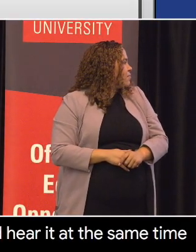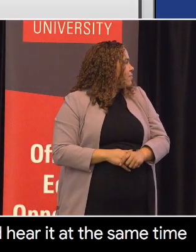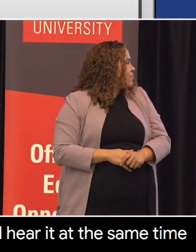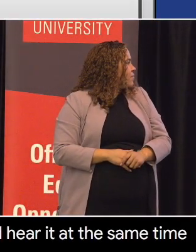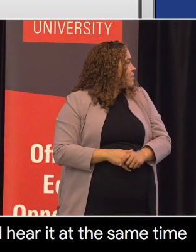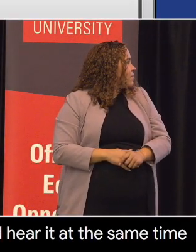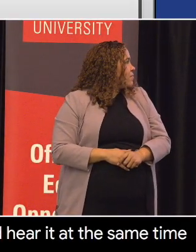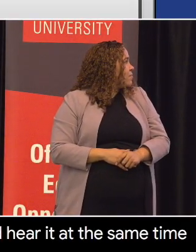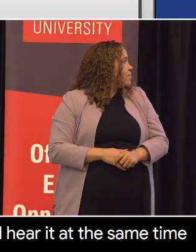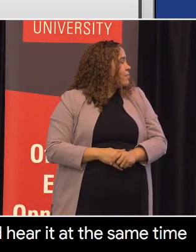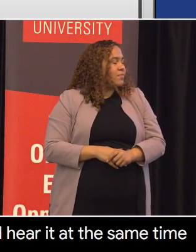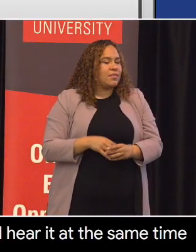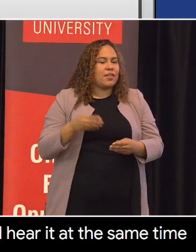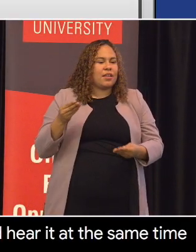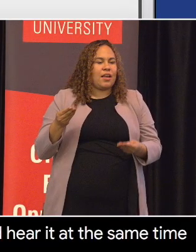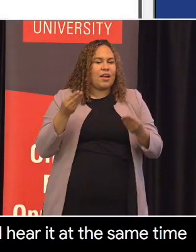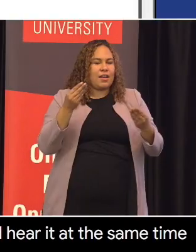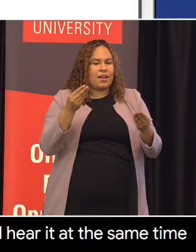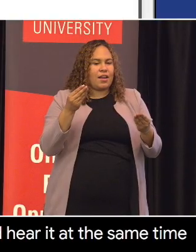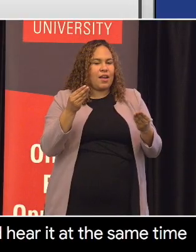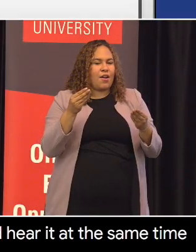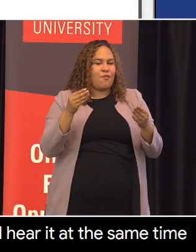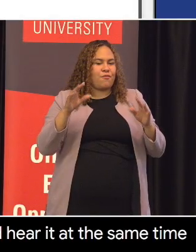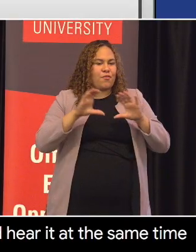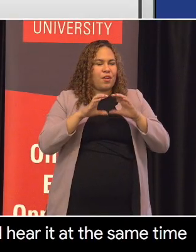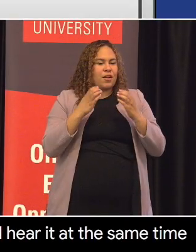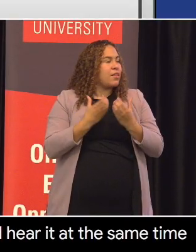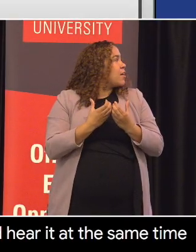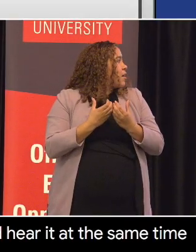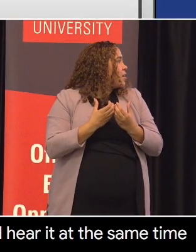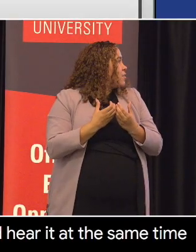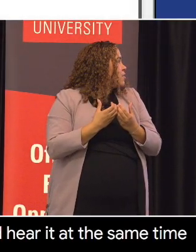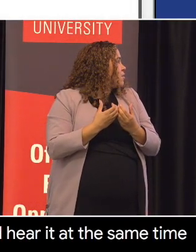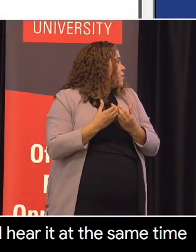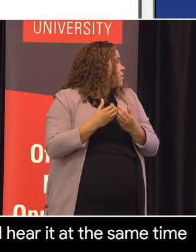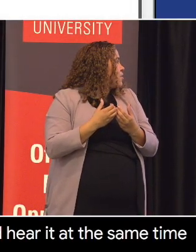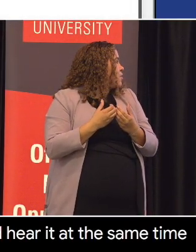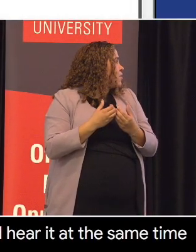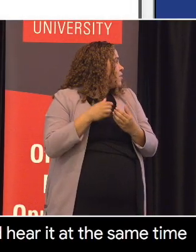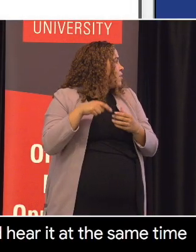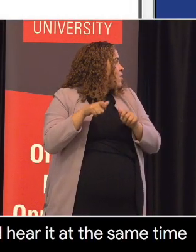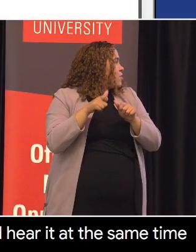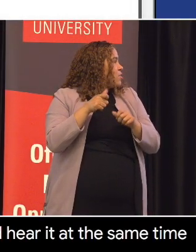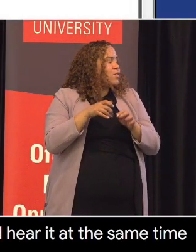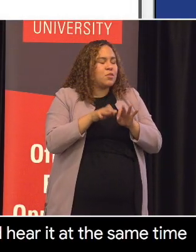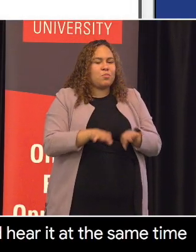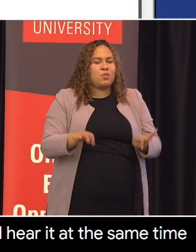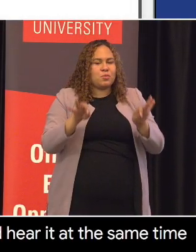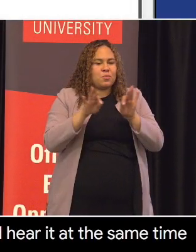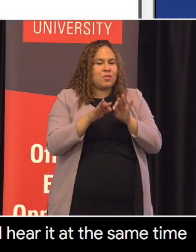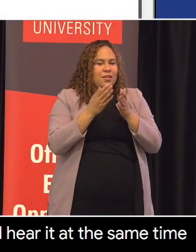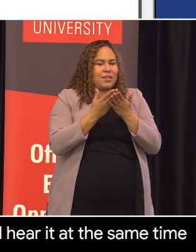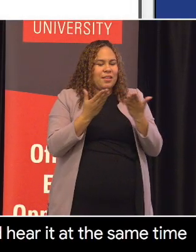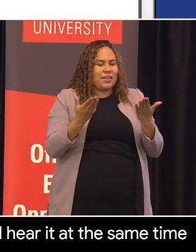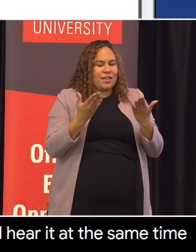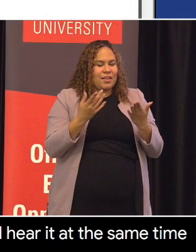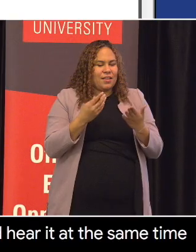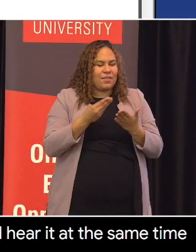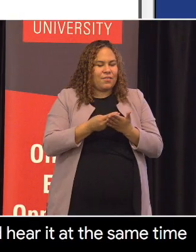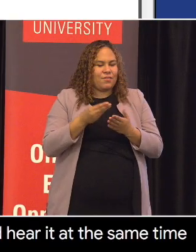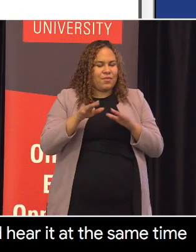Handout for class. This is the most important piece of failure that so will most likely result